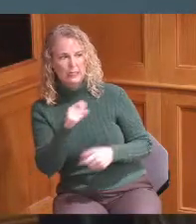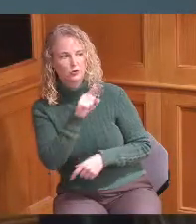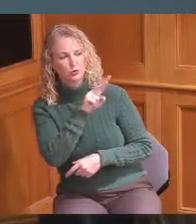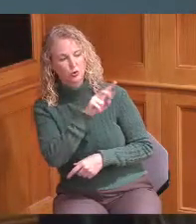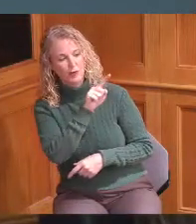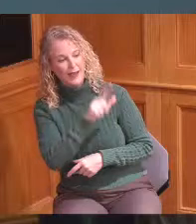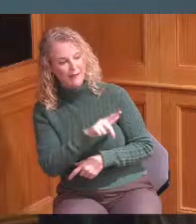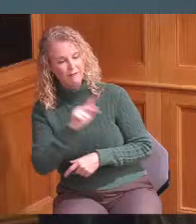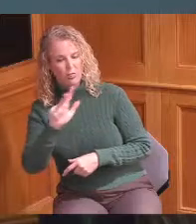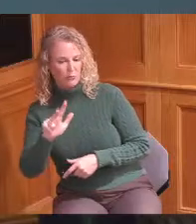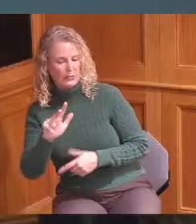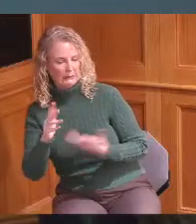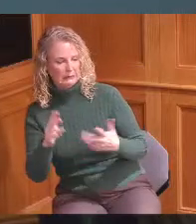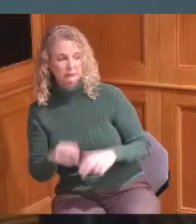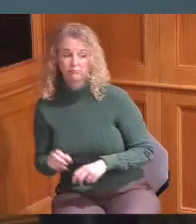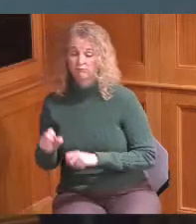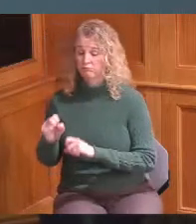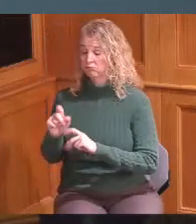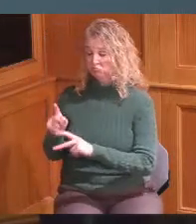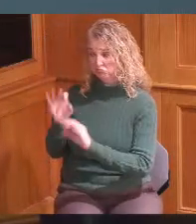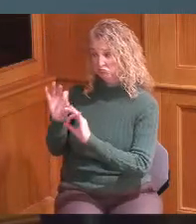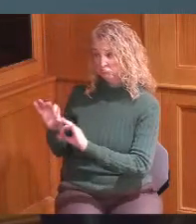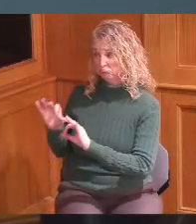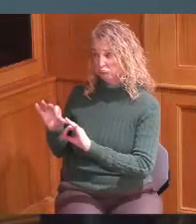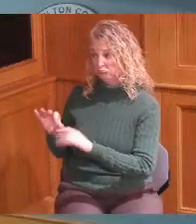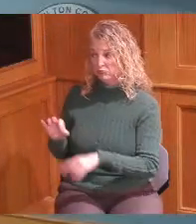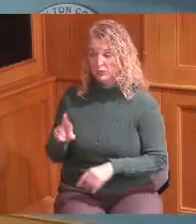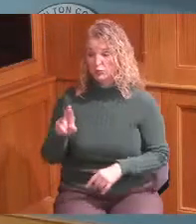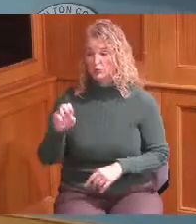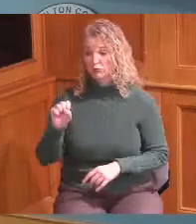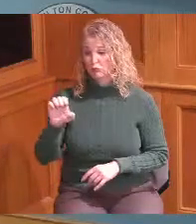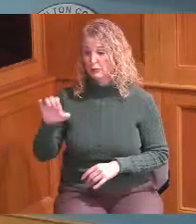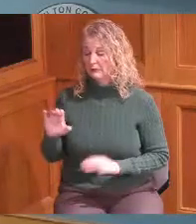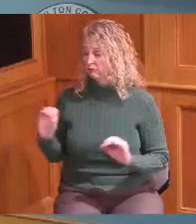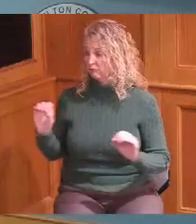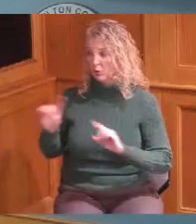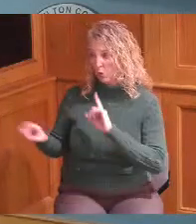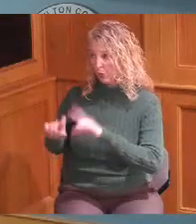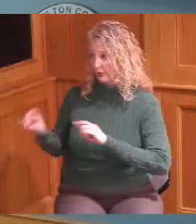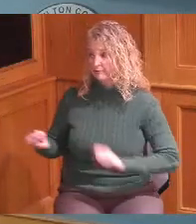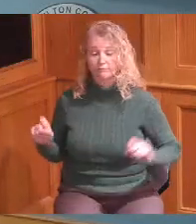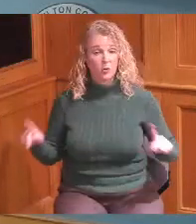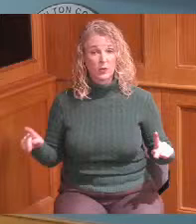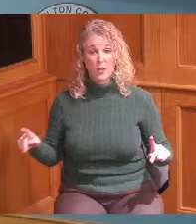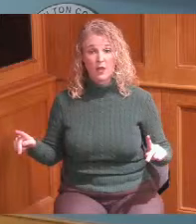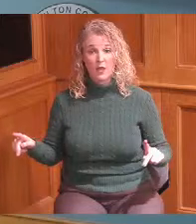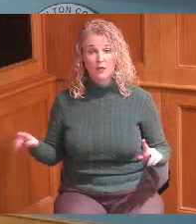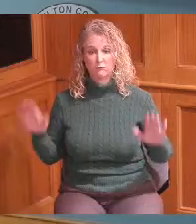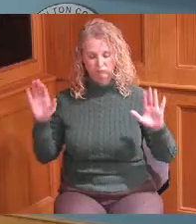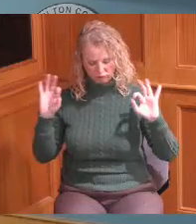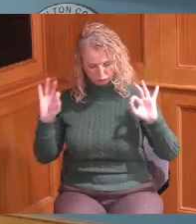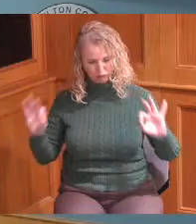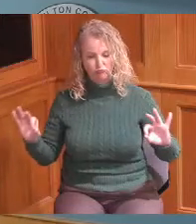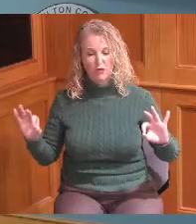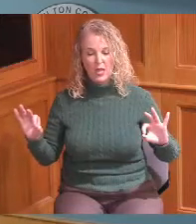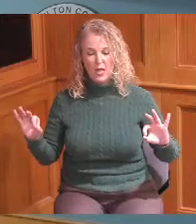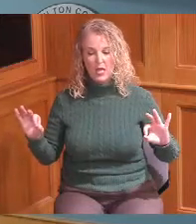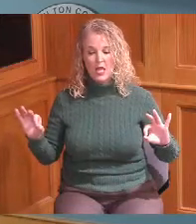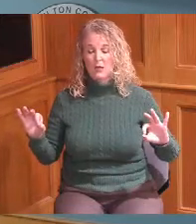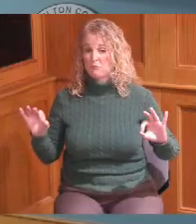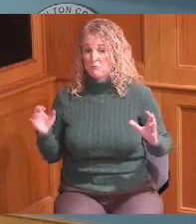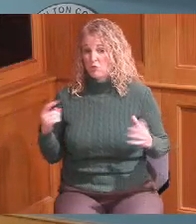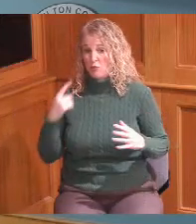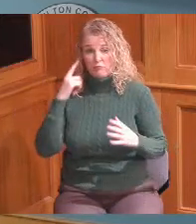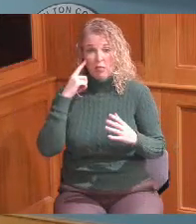Okay. Thank you. That's all I have. Commissioner Reese? No questions. Okay, all right, very good. Without any further